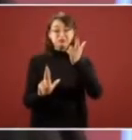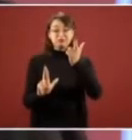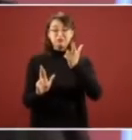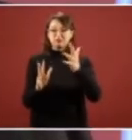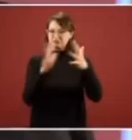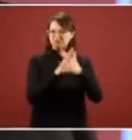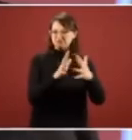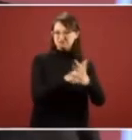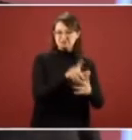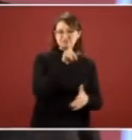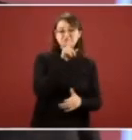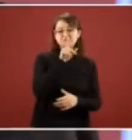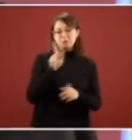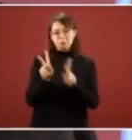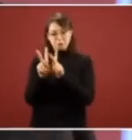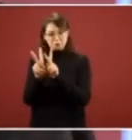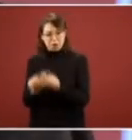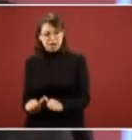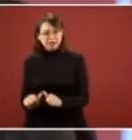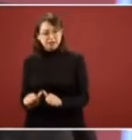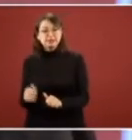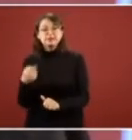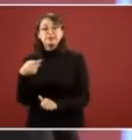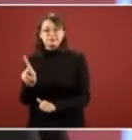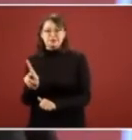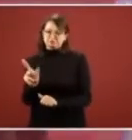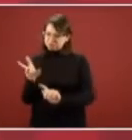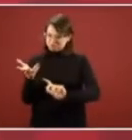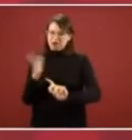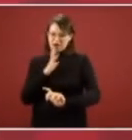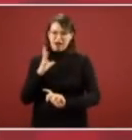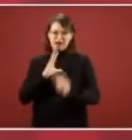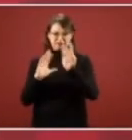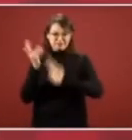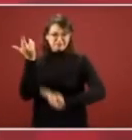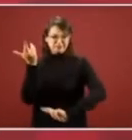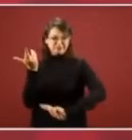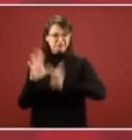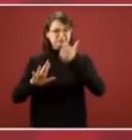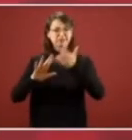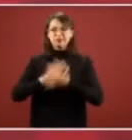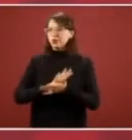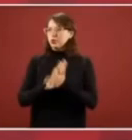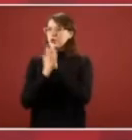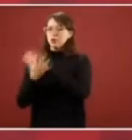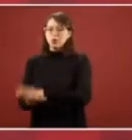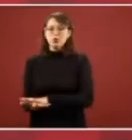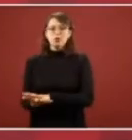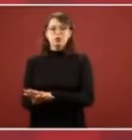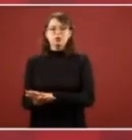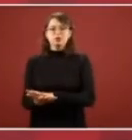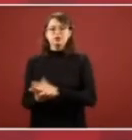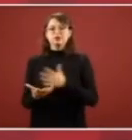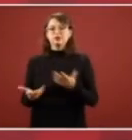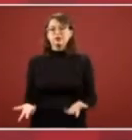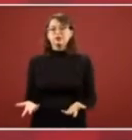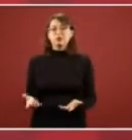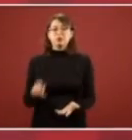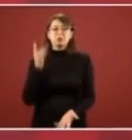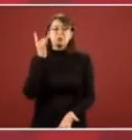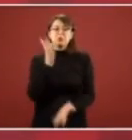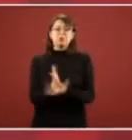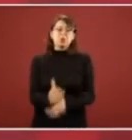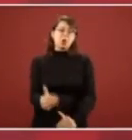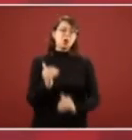fin. But finally, a revolution. Entonces, no es but it is not trabajar 8 horas,